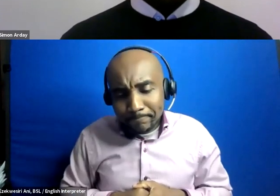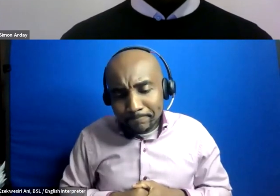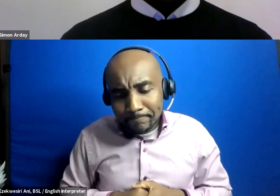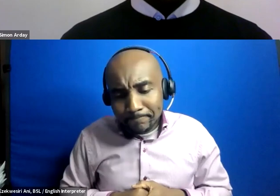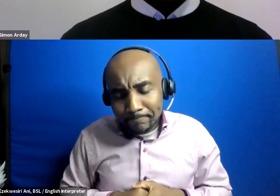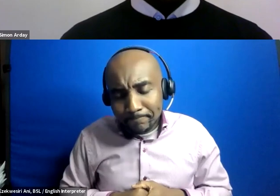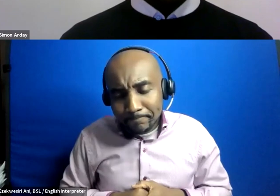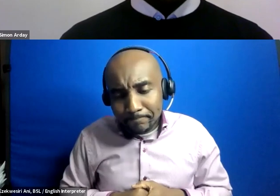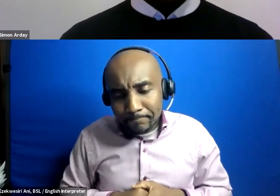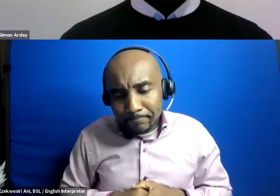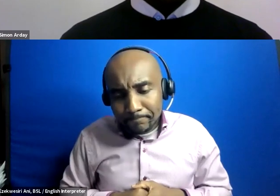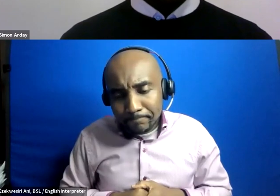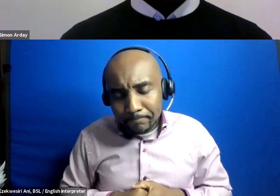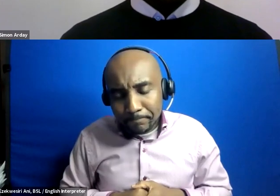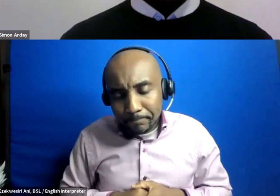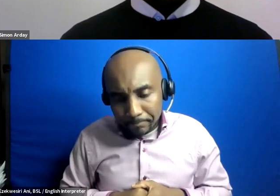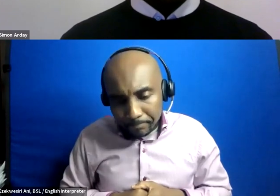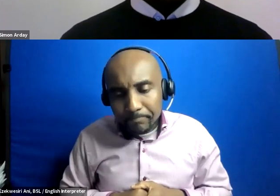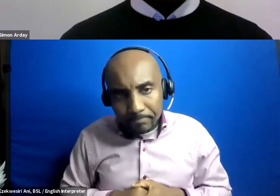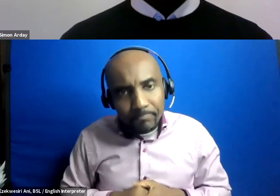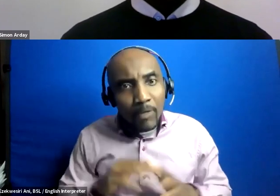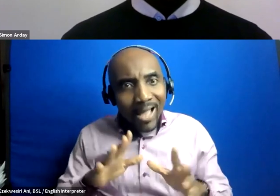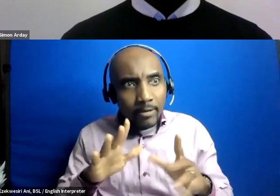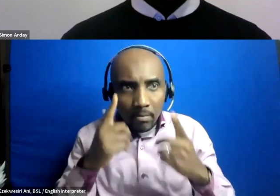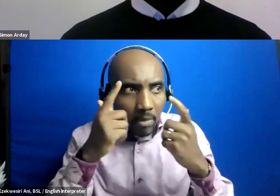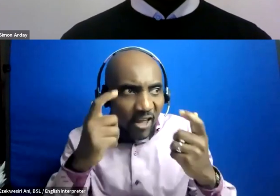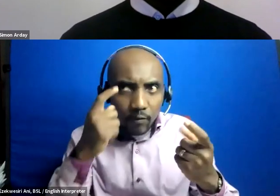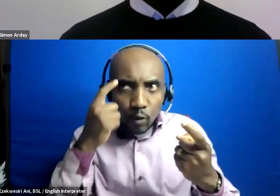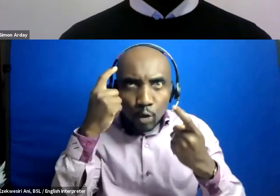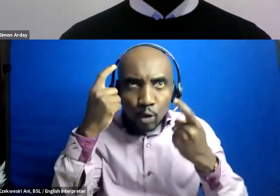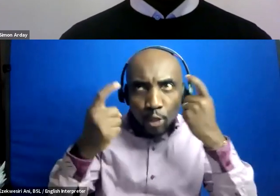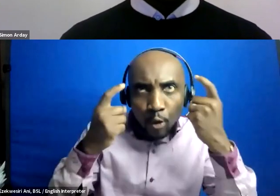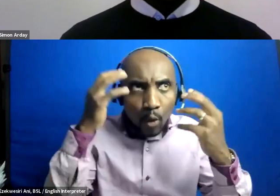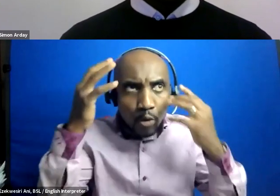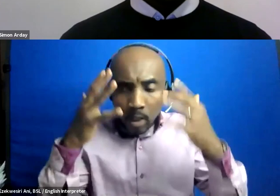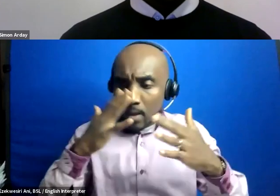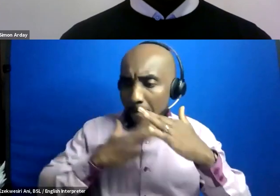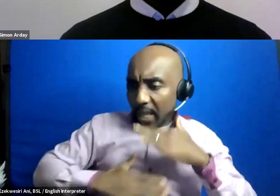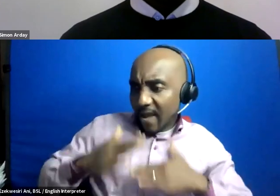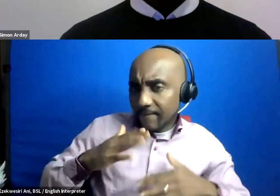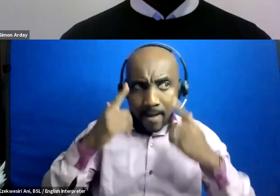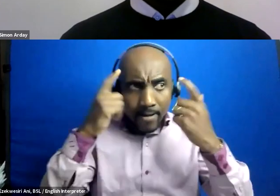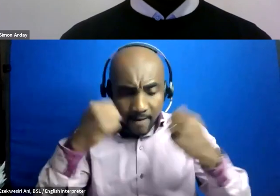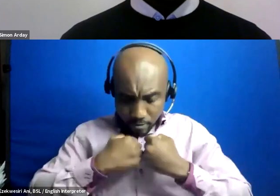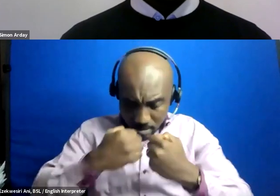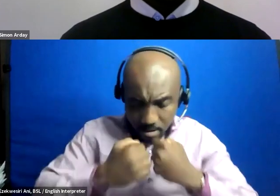about the need to sort of watch your thoughts and be careful and their behavior. And again,